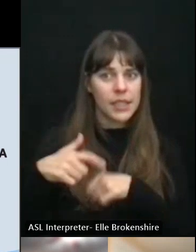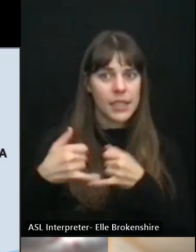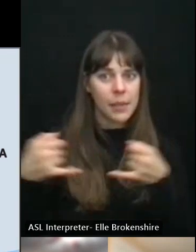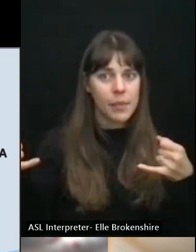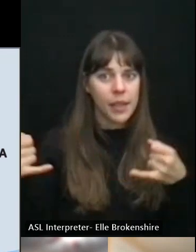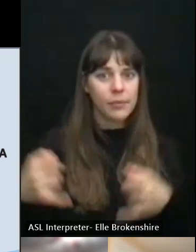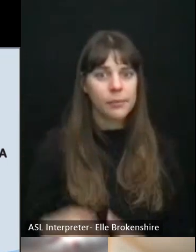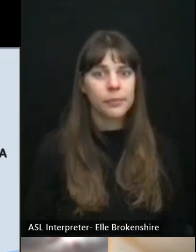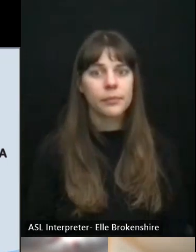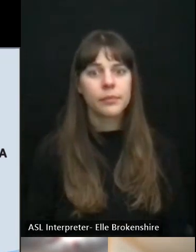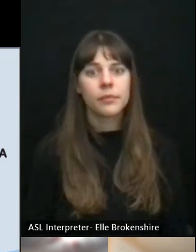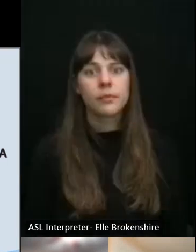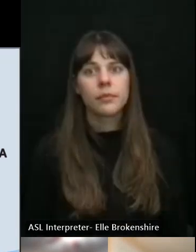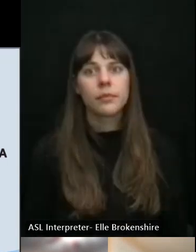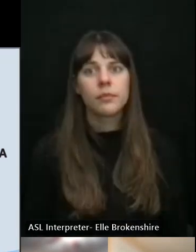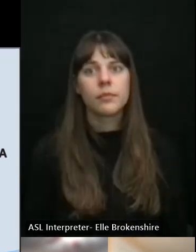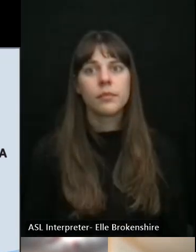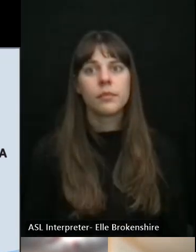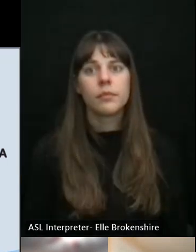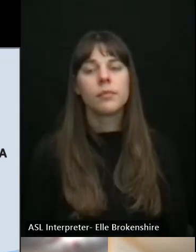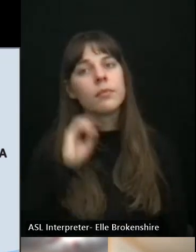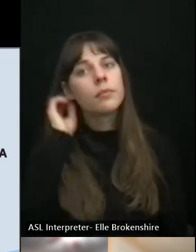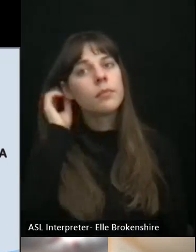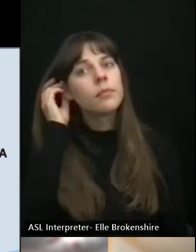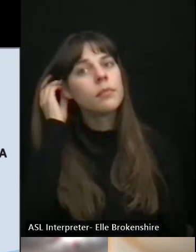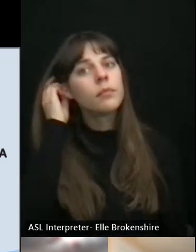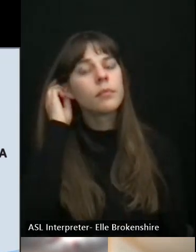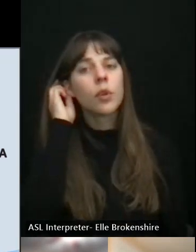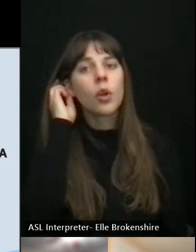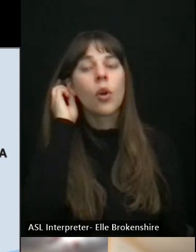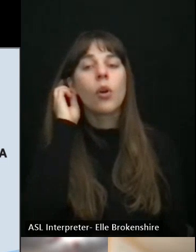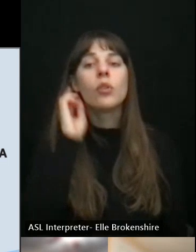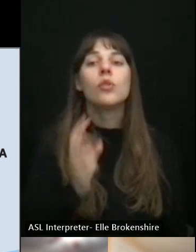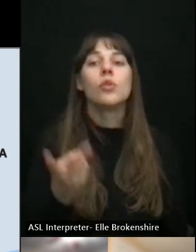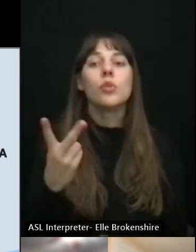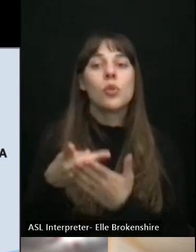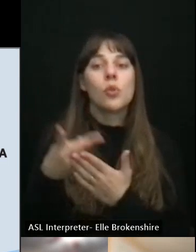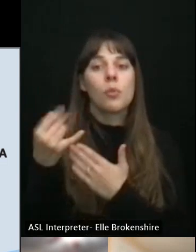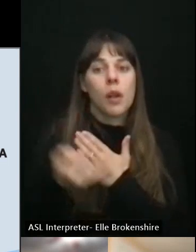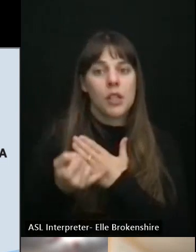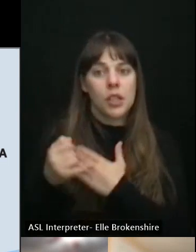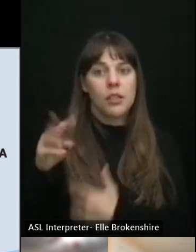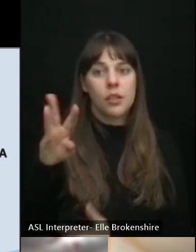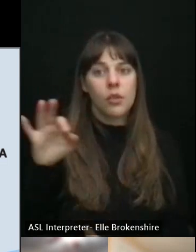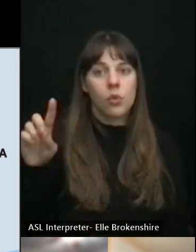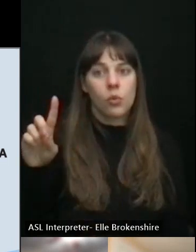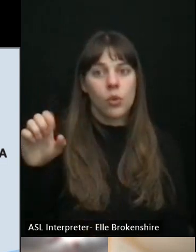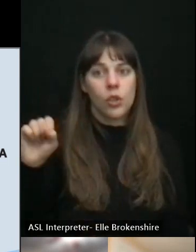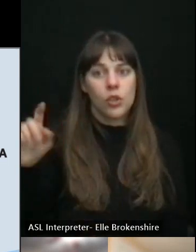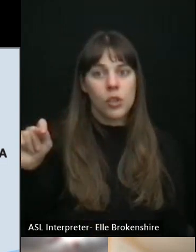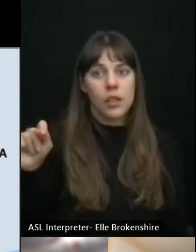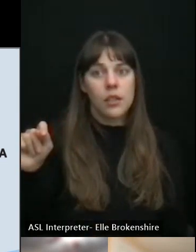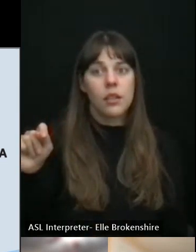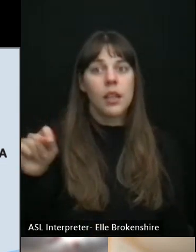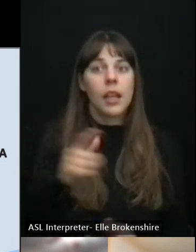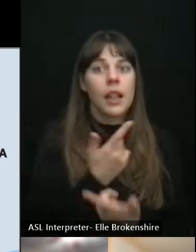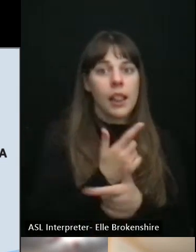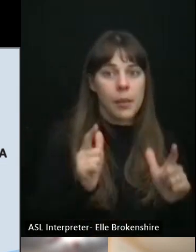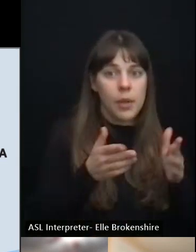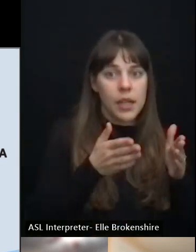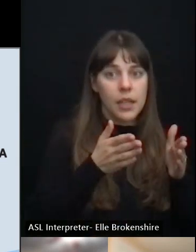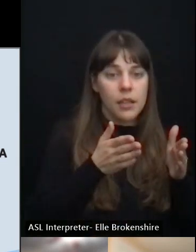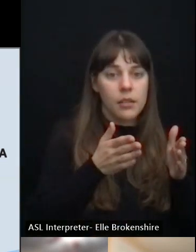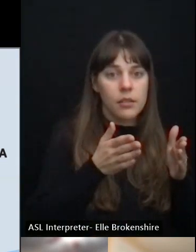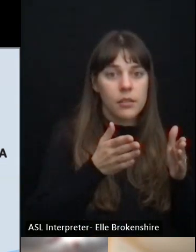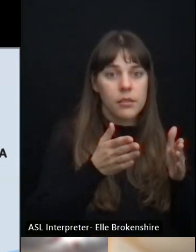too. Oh, well, we have two projects going on at Wood Street. There's a project on the Liberty side of Wood Street, and then there's some